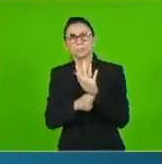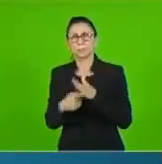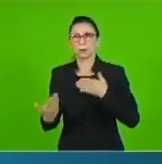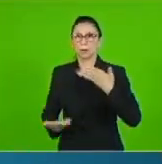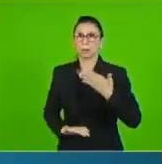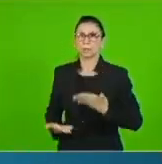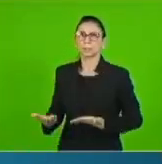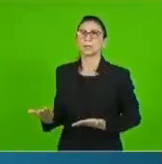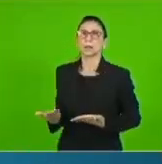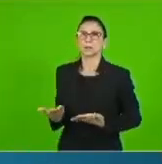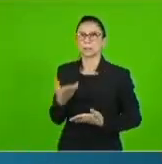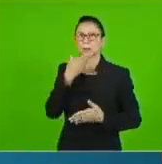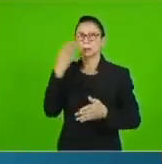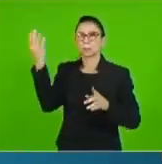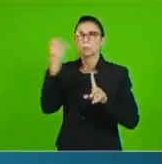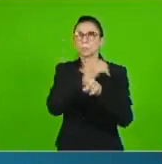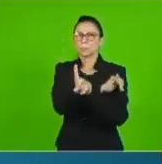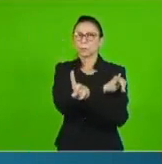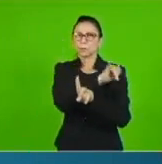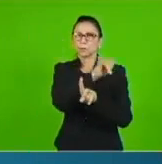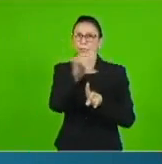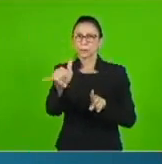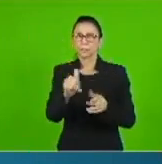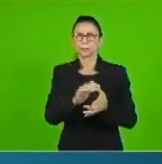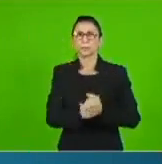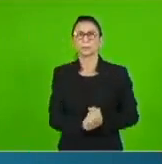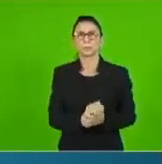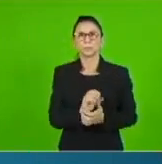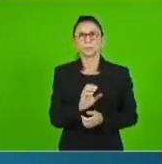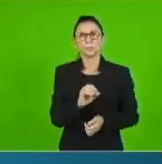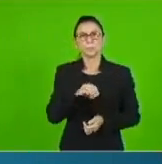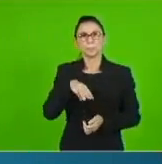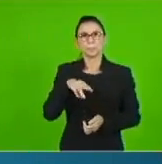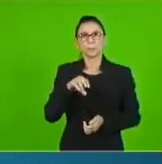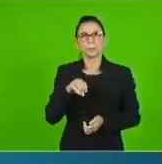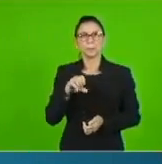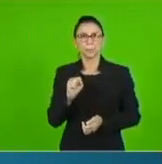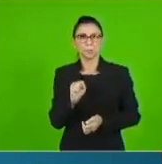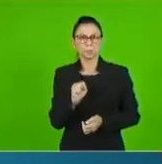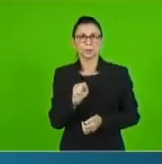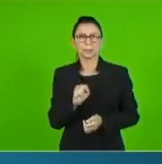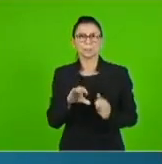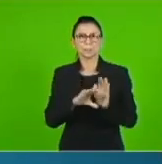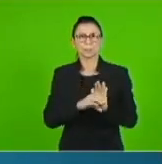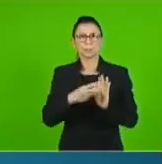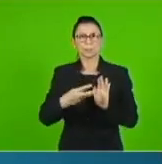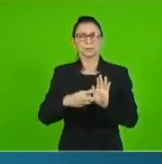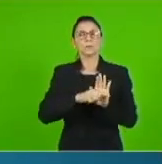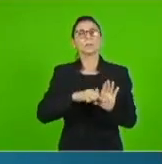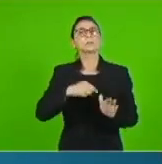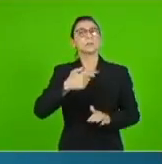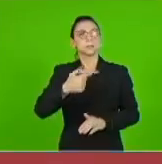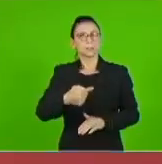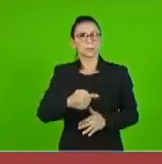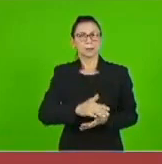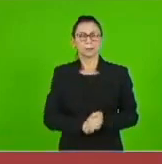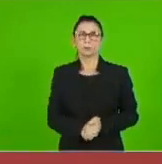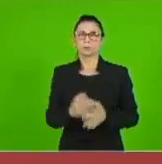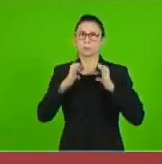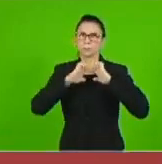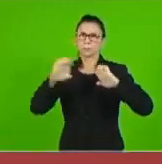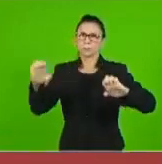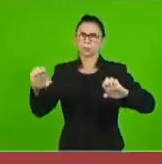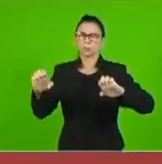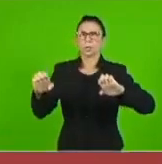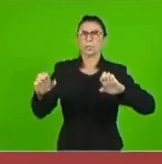His servants, the prophets. Amos chapter 3, verse 7. The